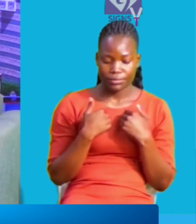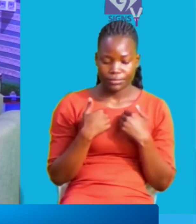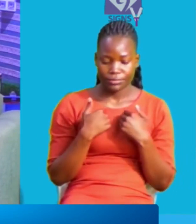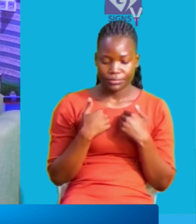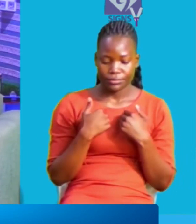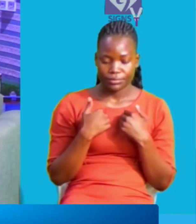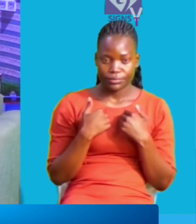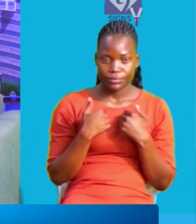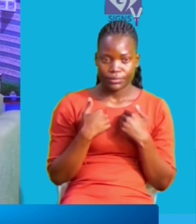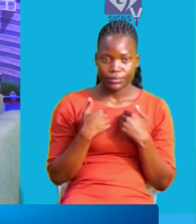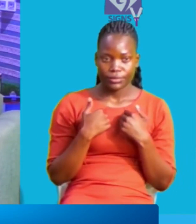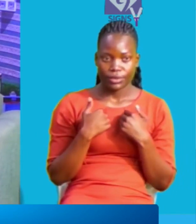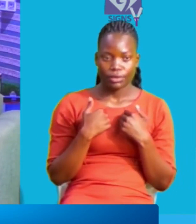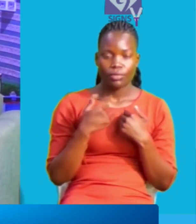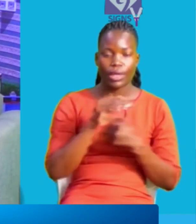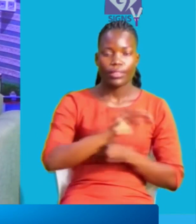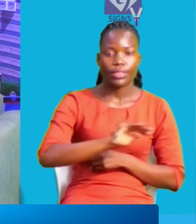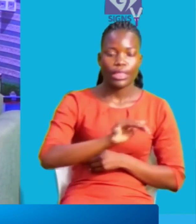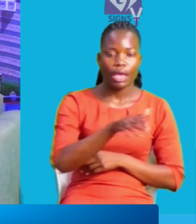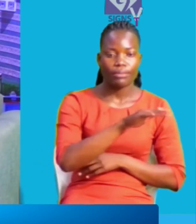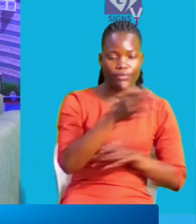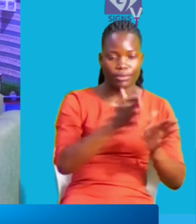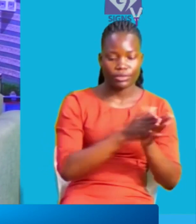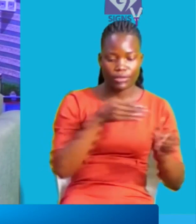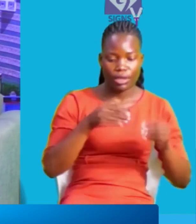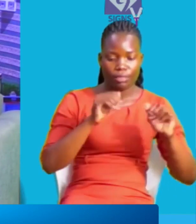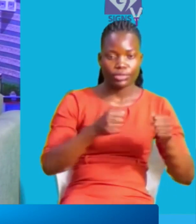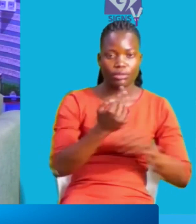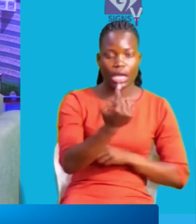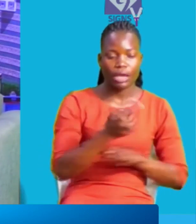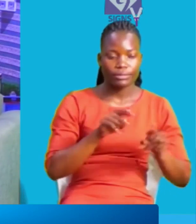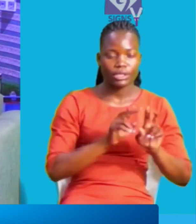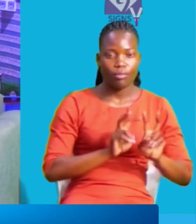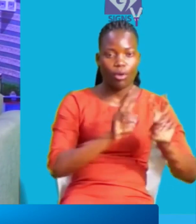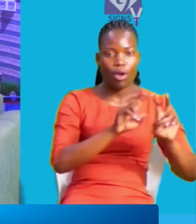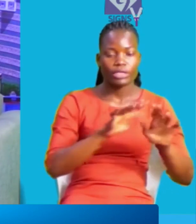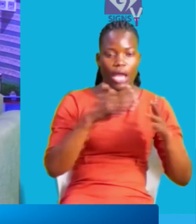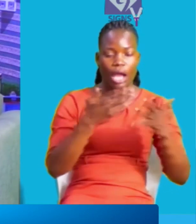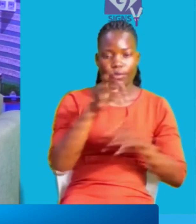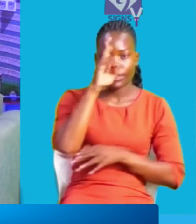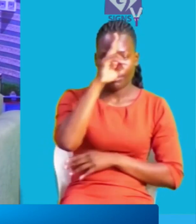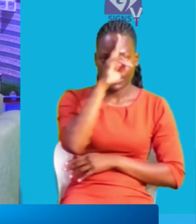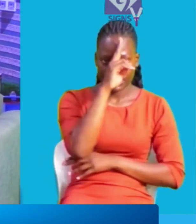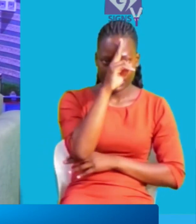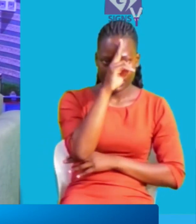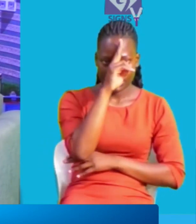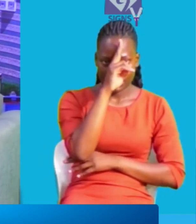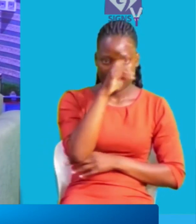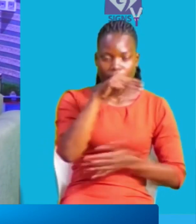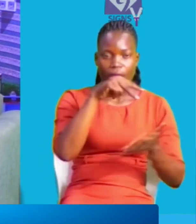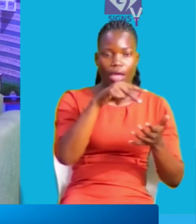had the place, we set up place for persons with disability. Yes. So that they can may just come and watch how the